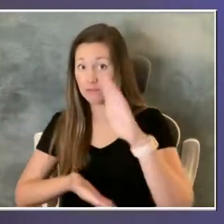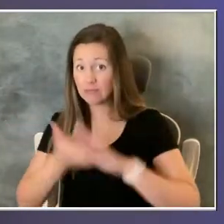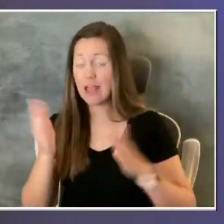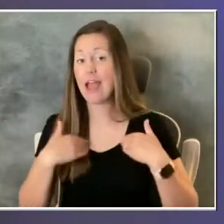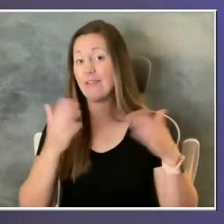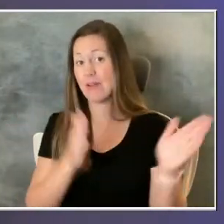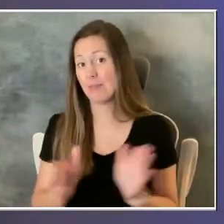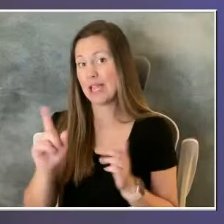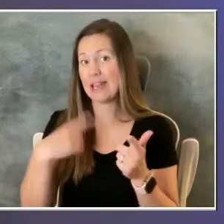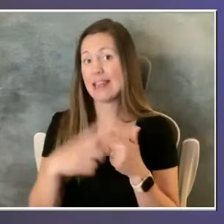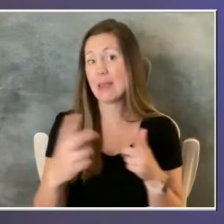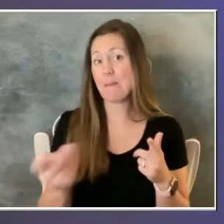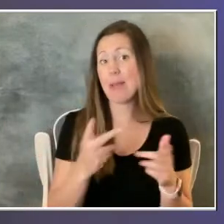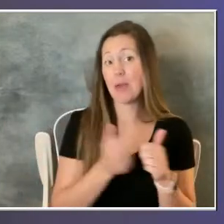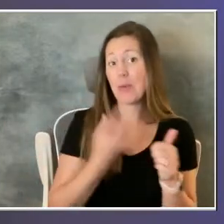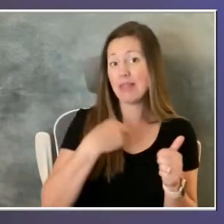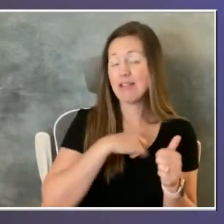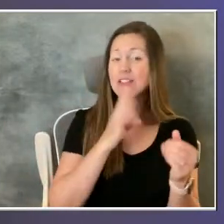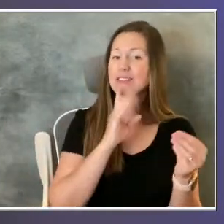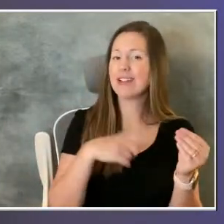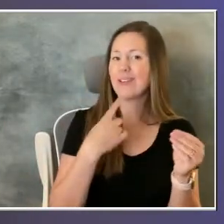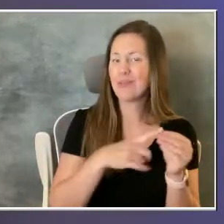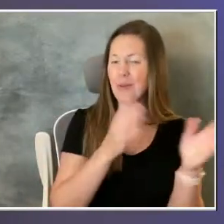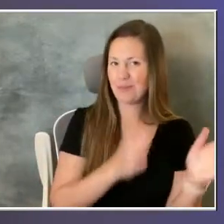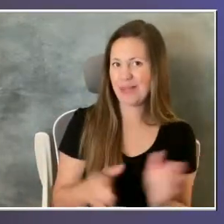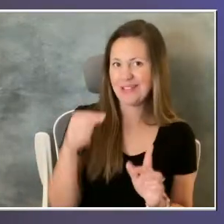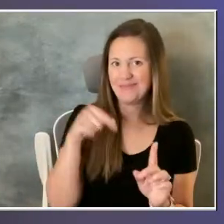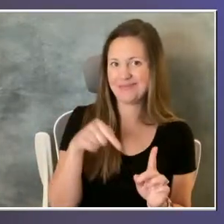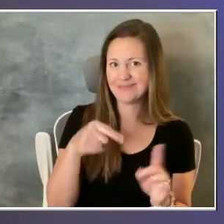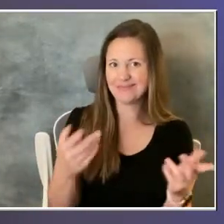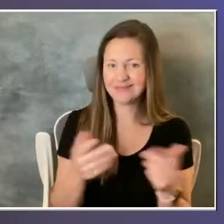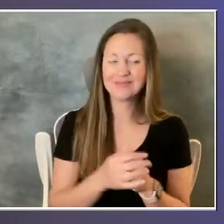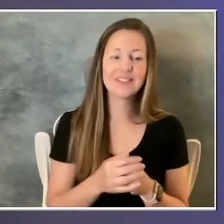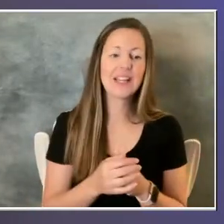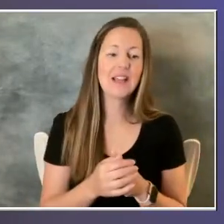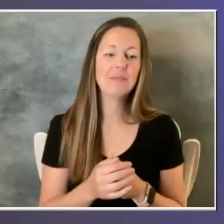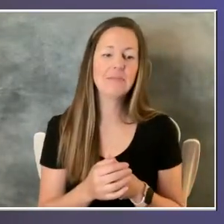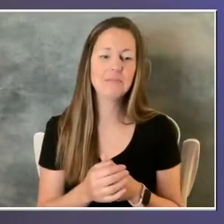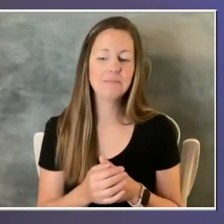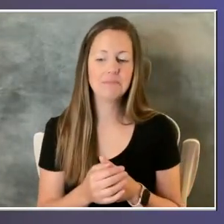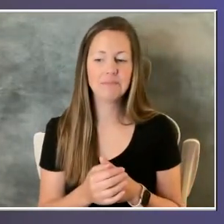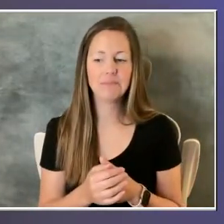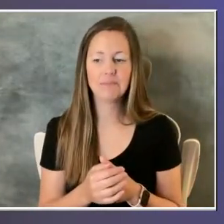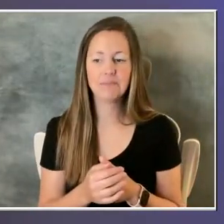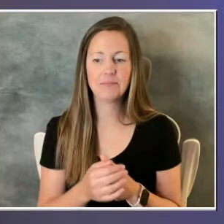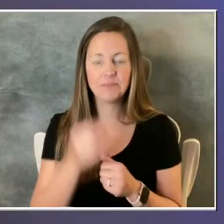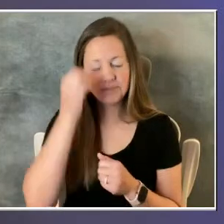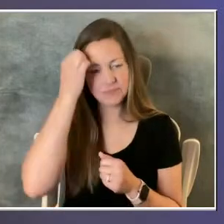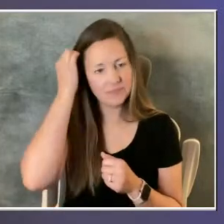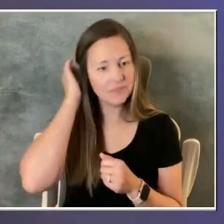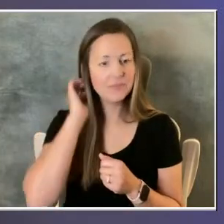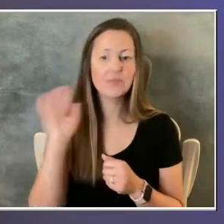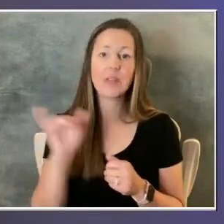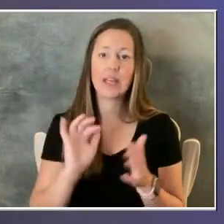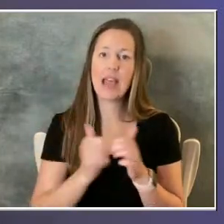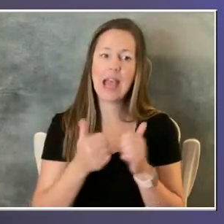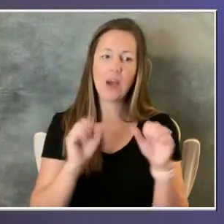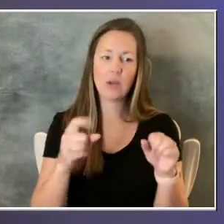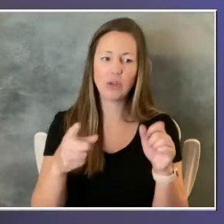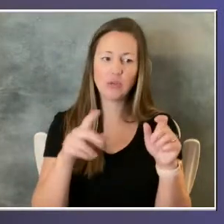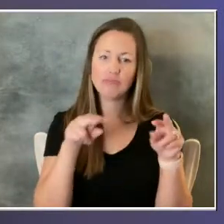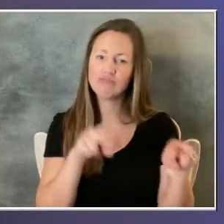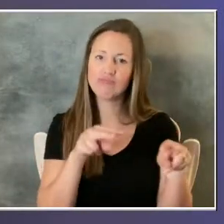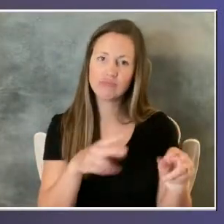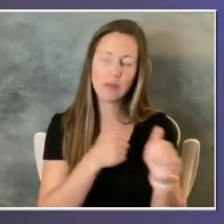we sit down and talk about, okay, how can you monitor your blood sugar? How can you